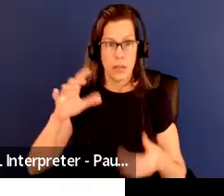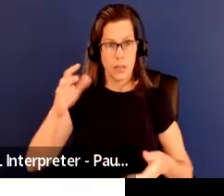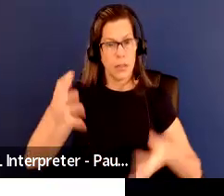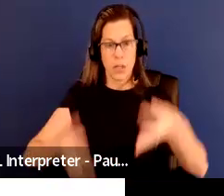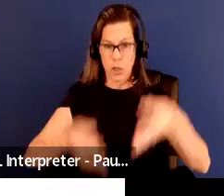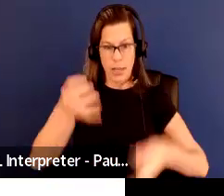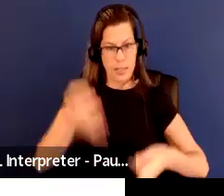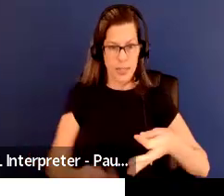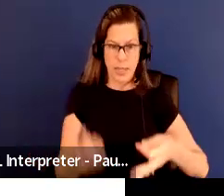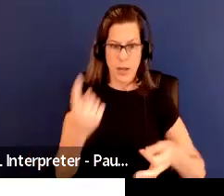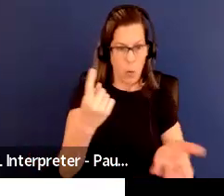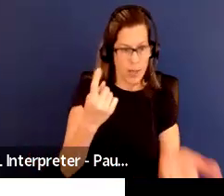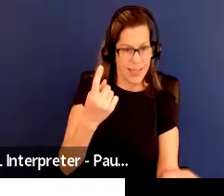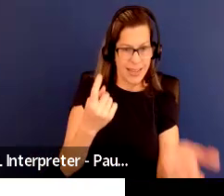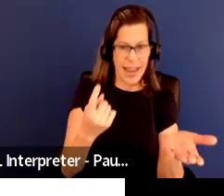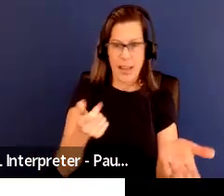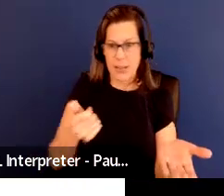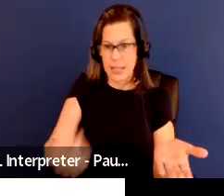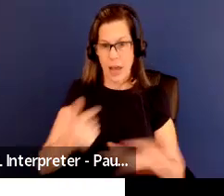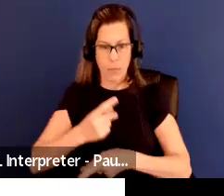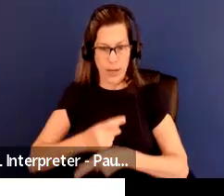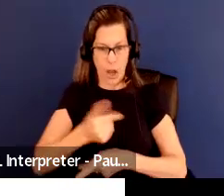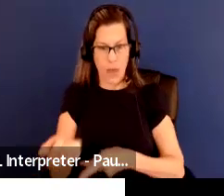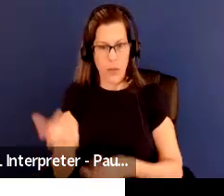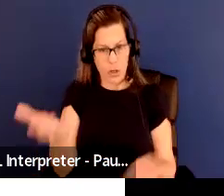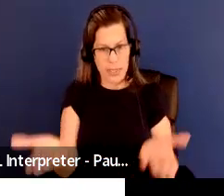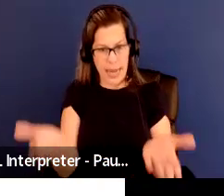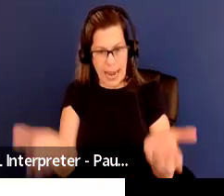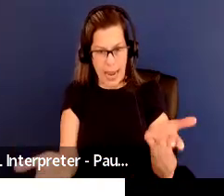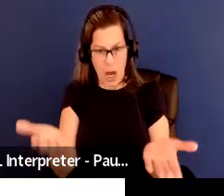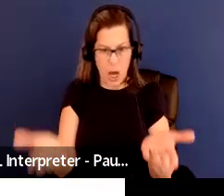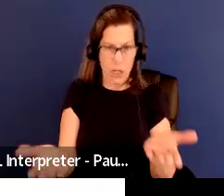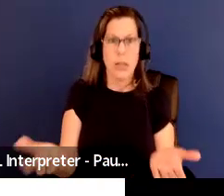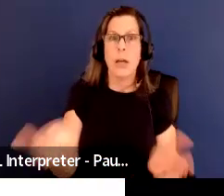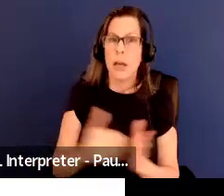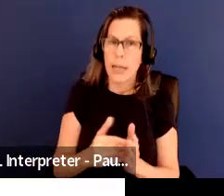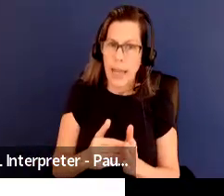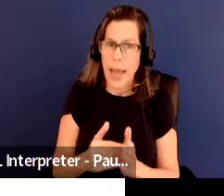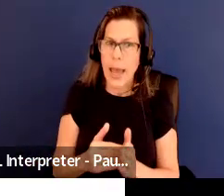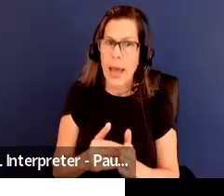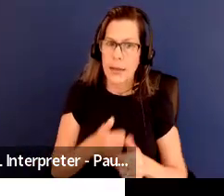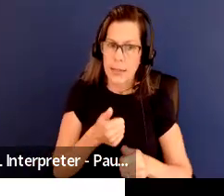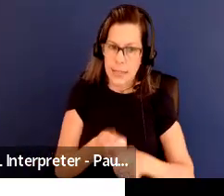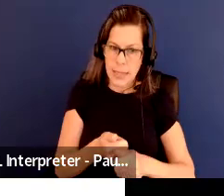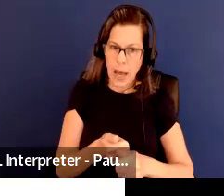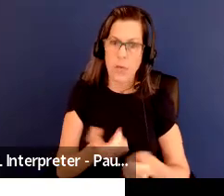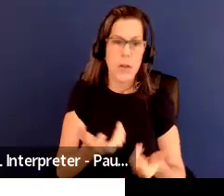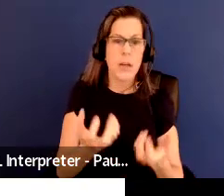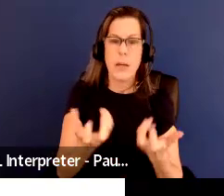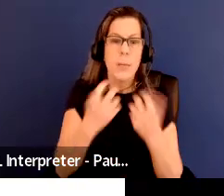one scale and self-preservation on the other. And again, I ask, self-preservation for